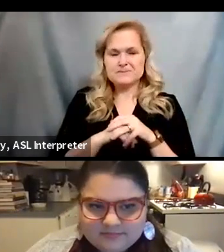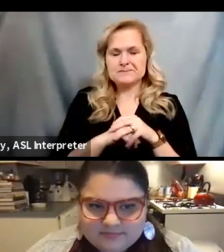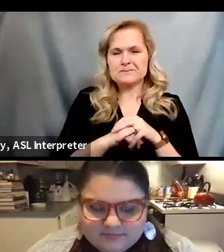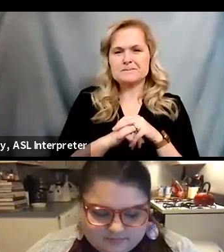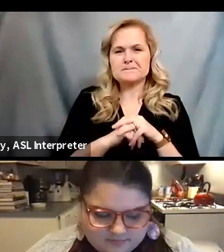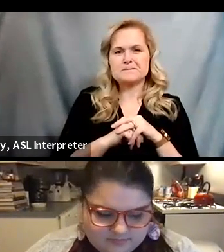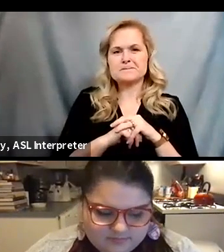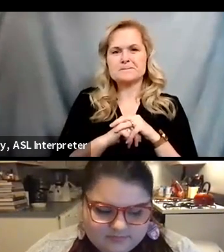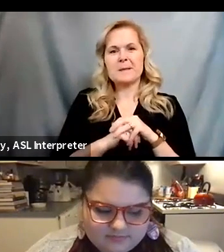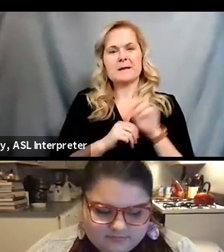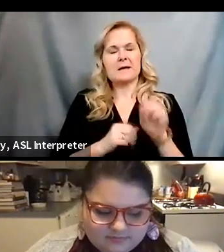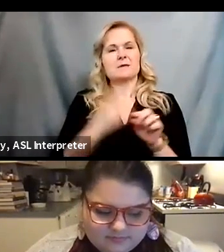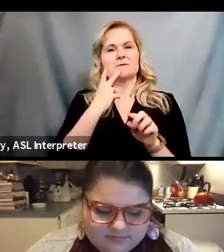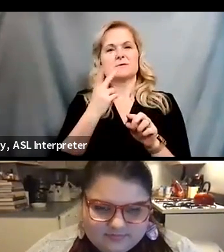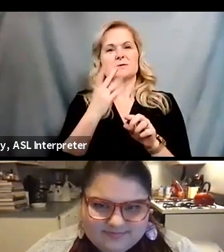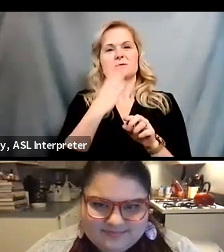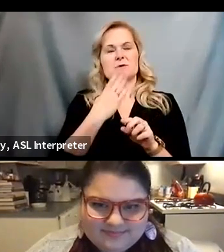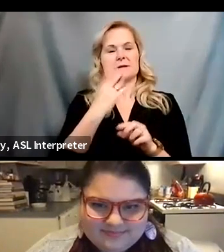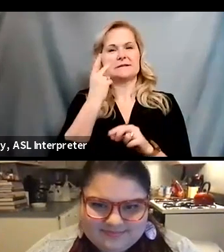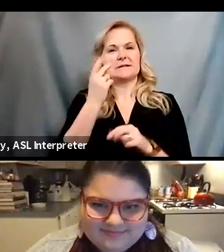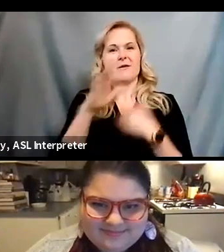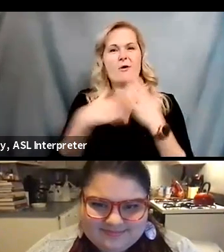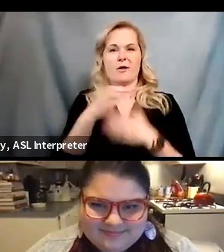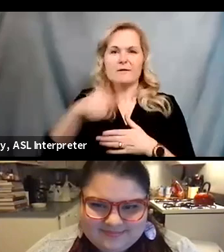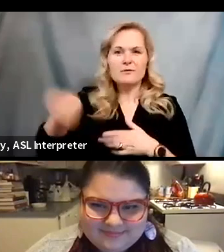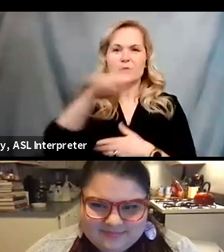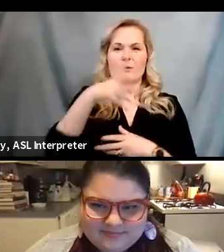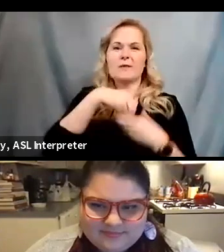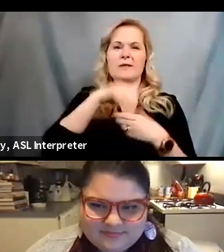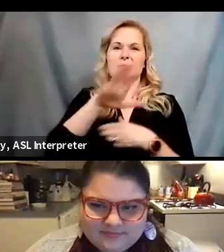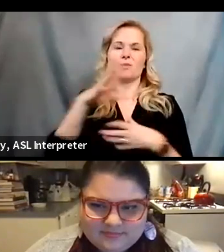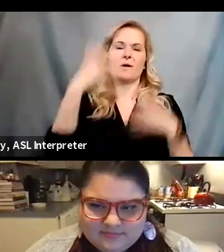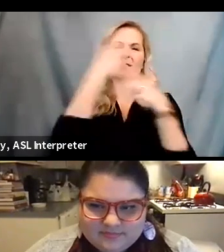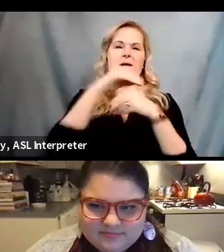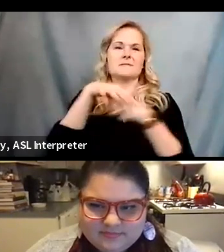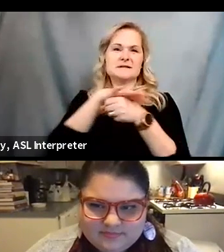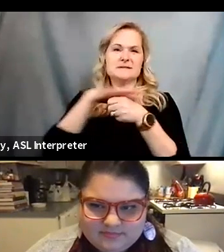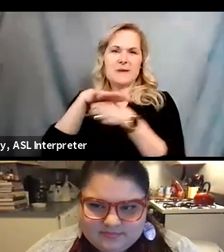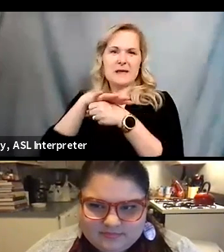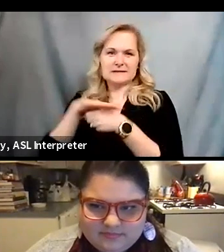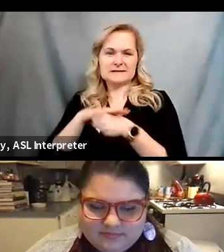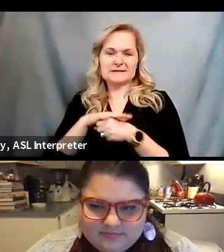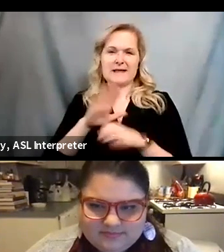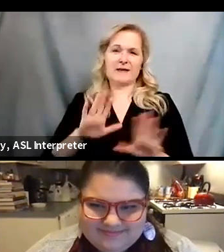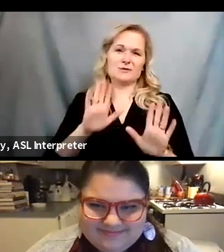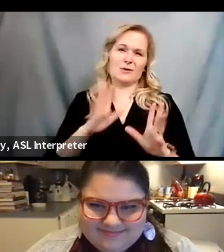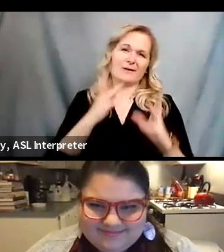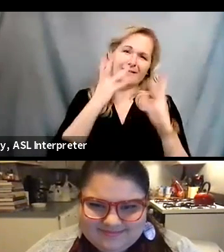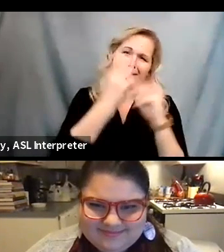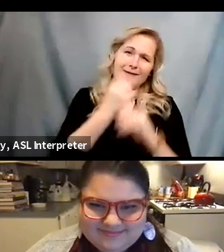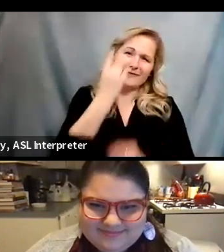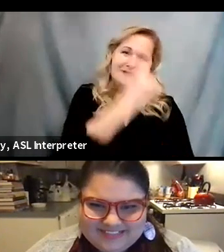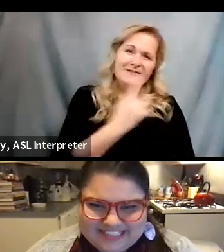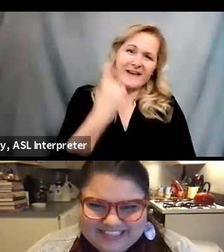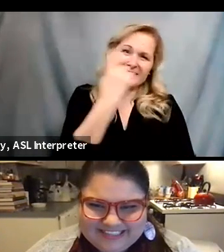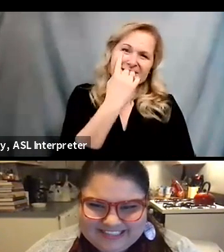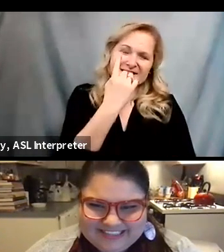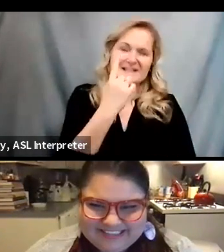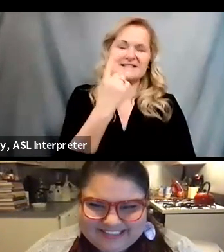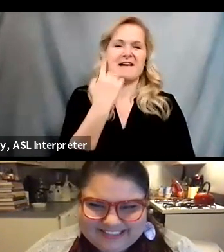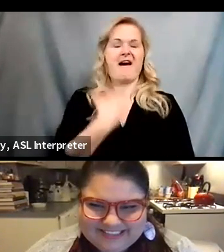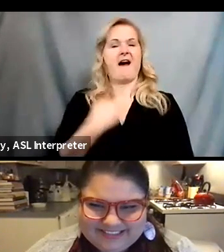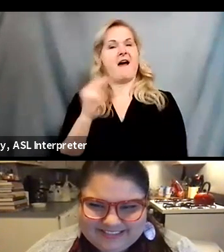but it's good to see you all in your lovely spaces and lovely faces. And I look